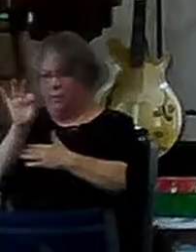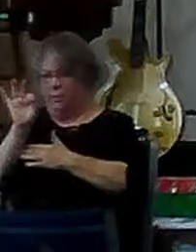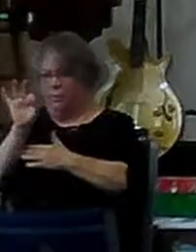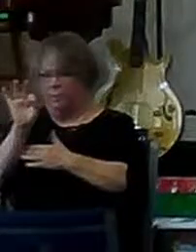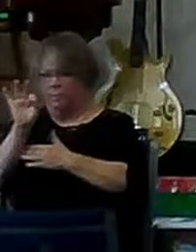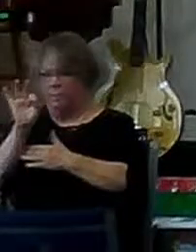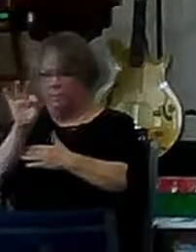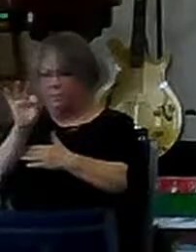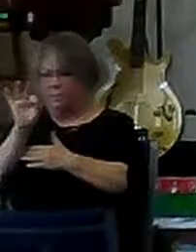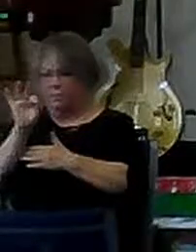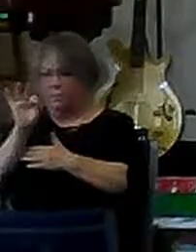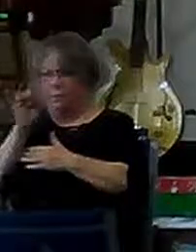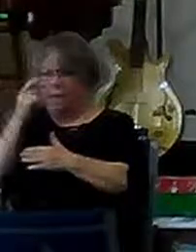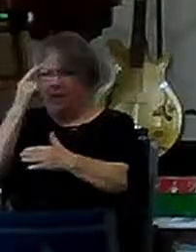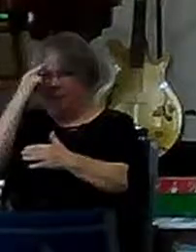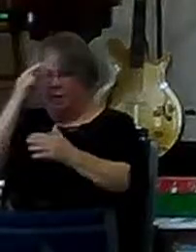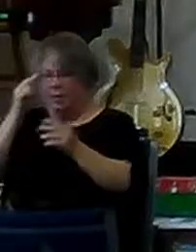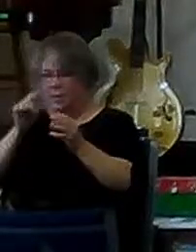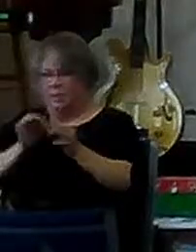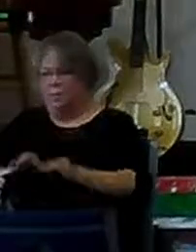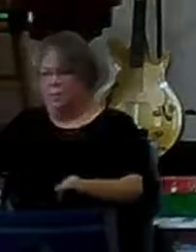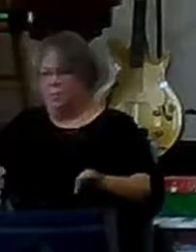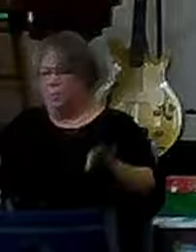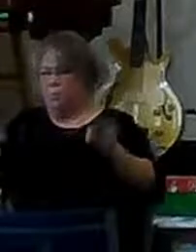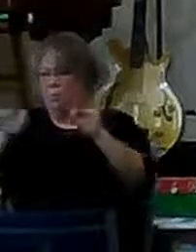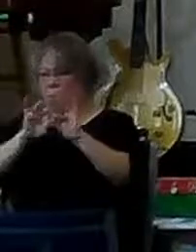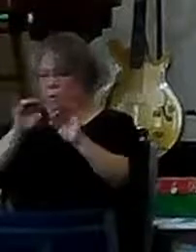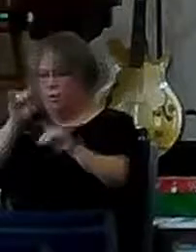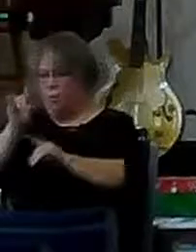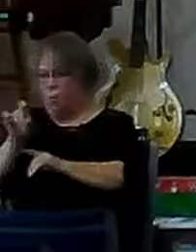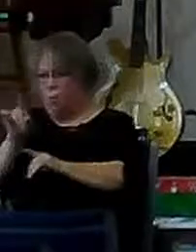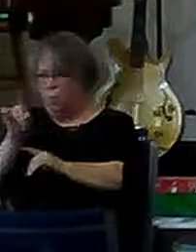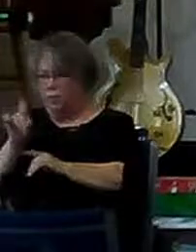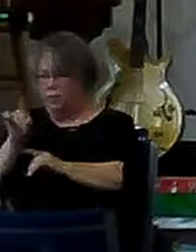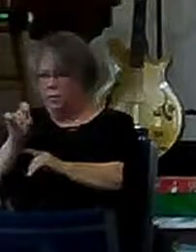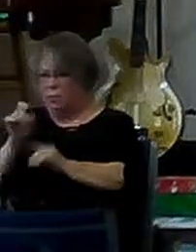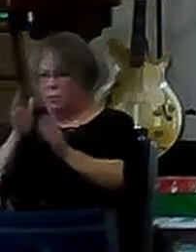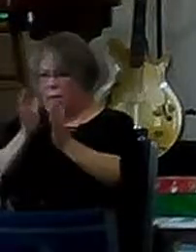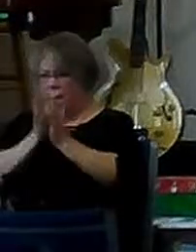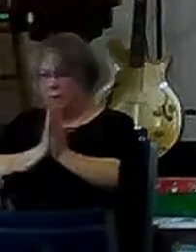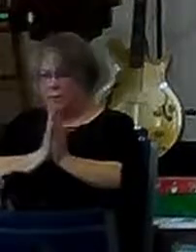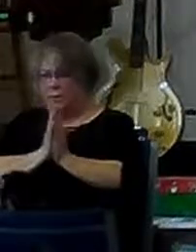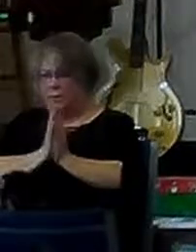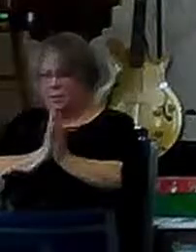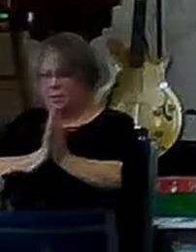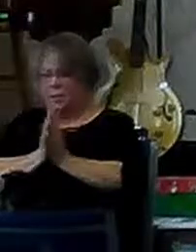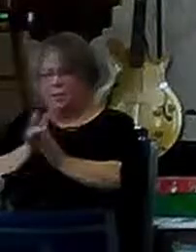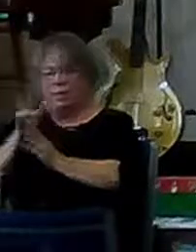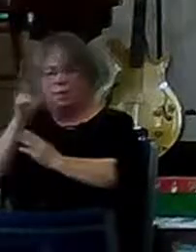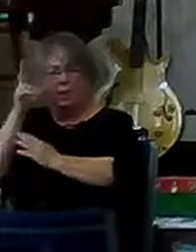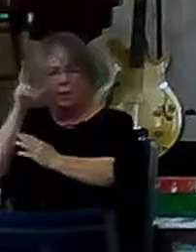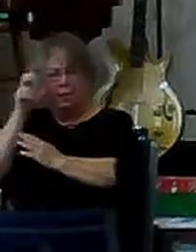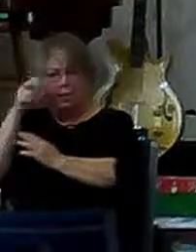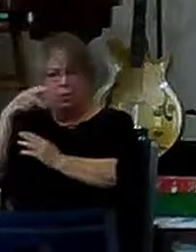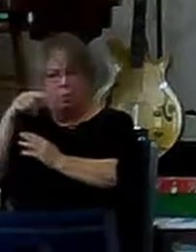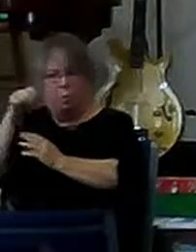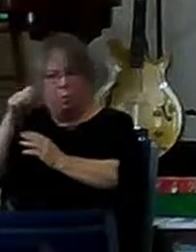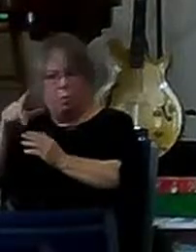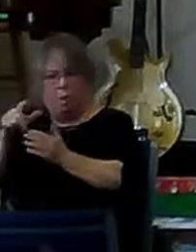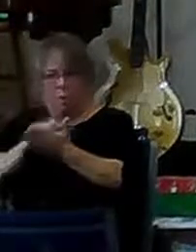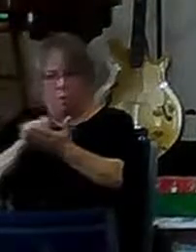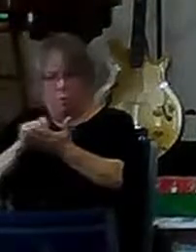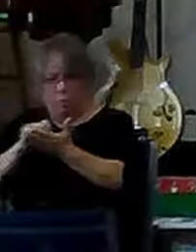a really important pivotal question that we need to ask. And we need to listen to Paul as he answers